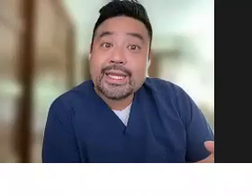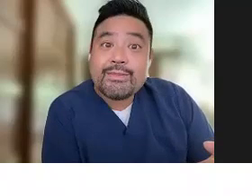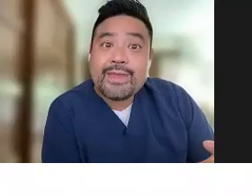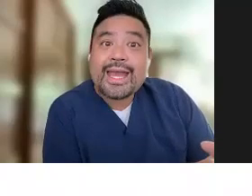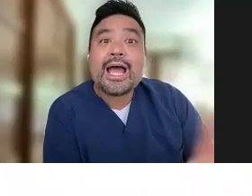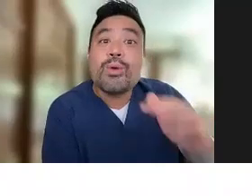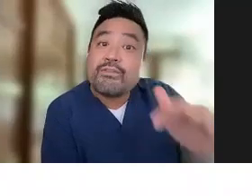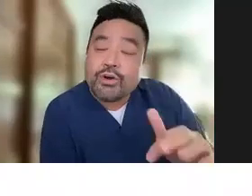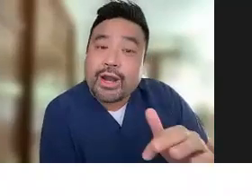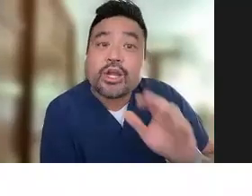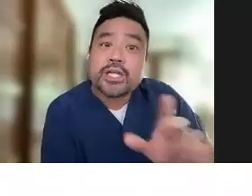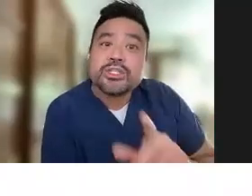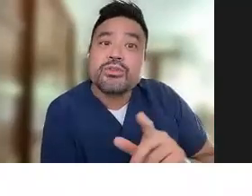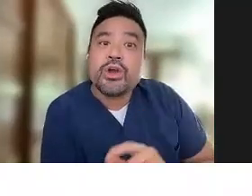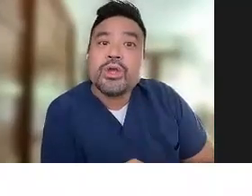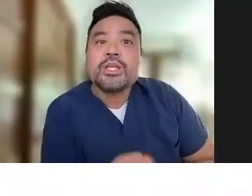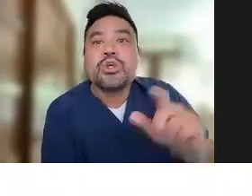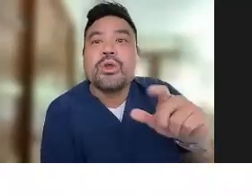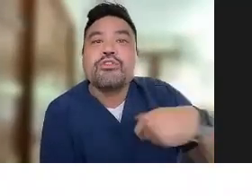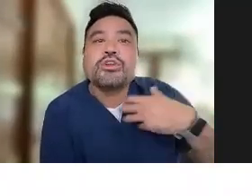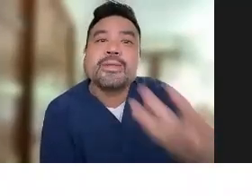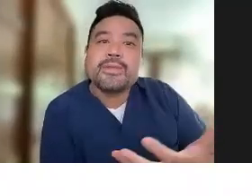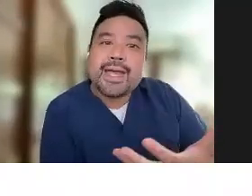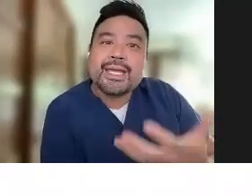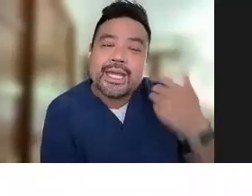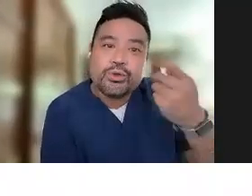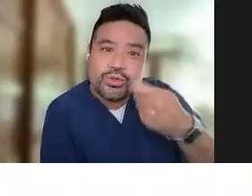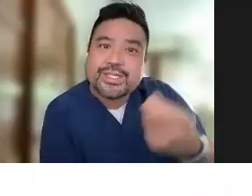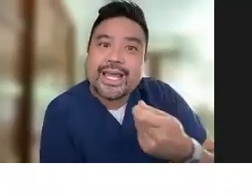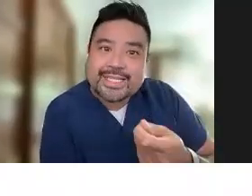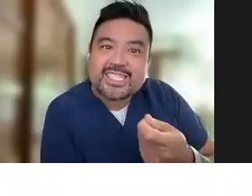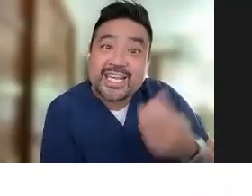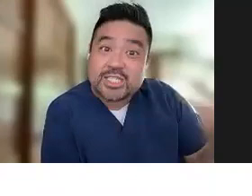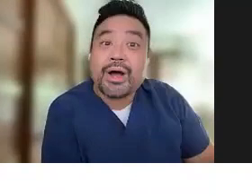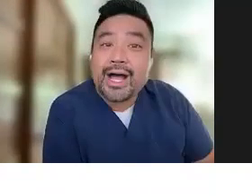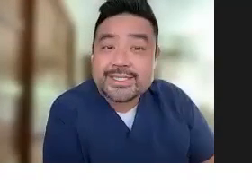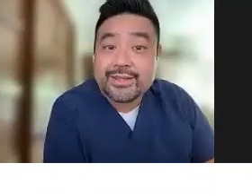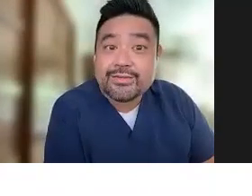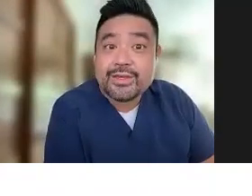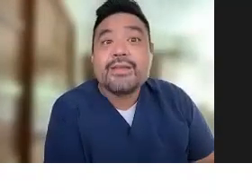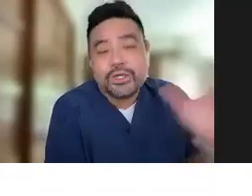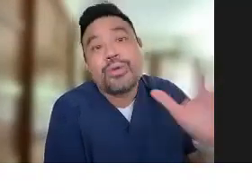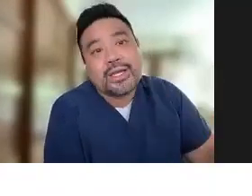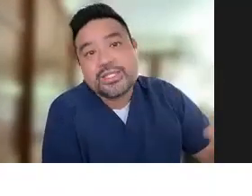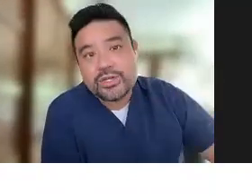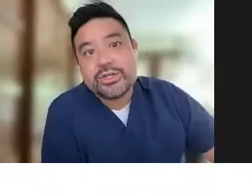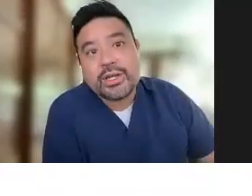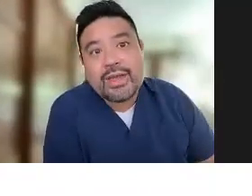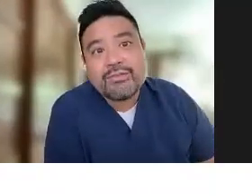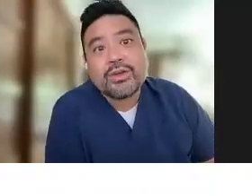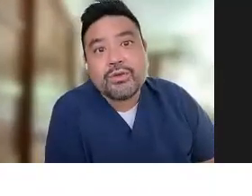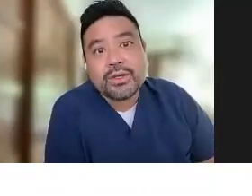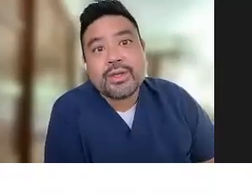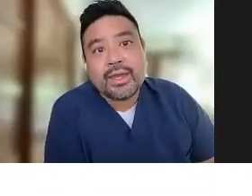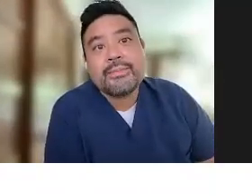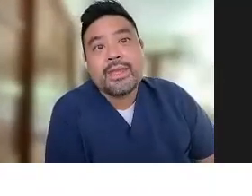You can get that. However, I caution you though. So if you're symptomatic and you'd use that test and it's positive, then you can consider yourself